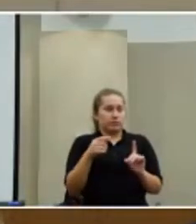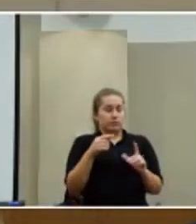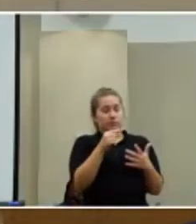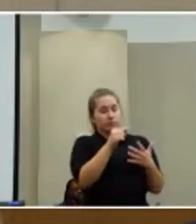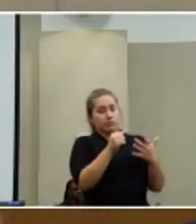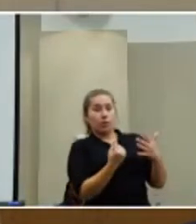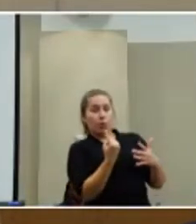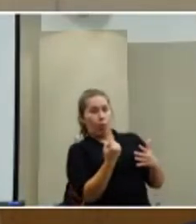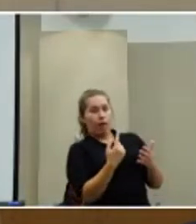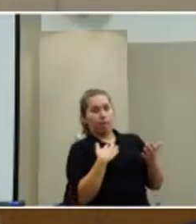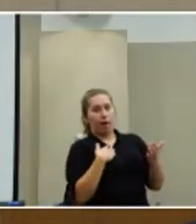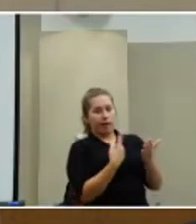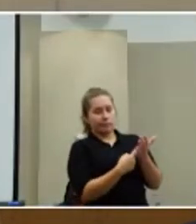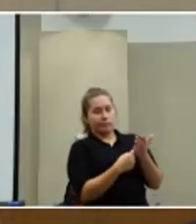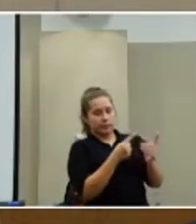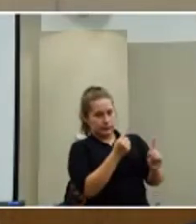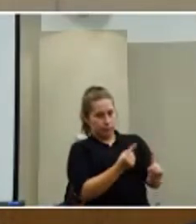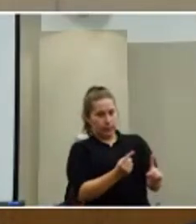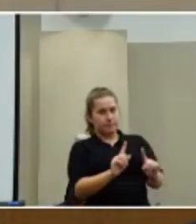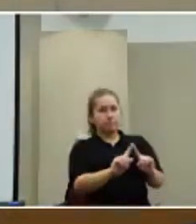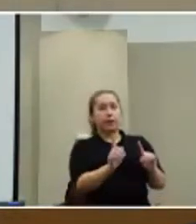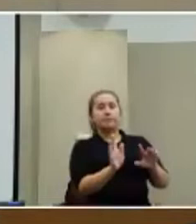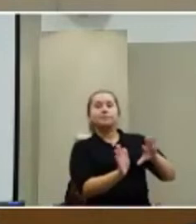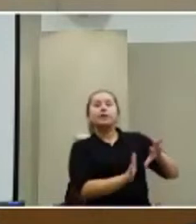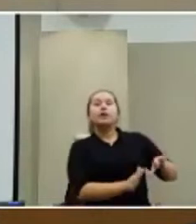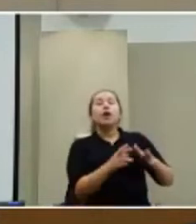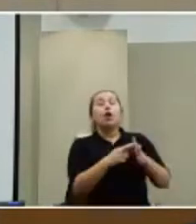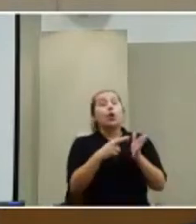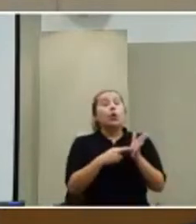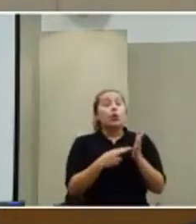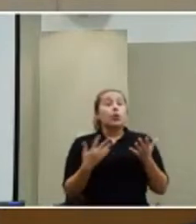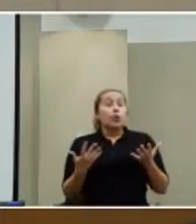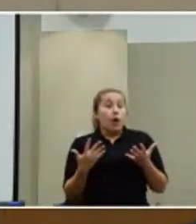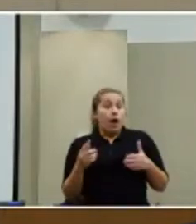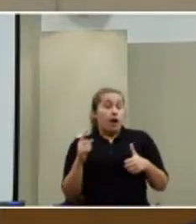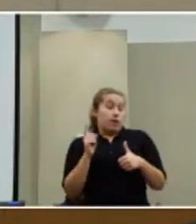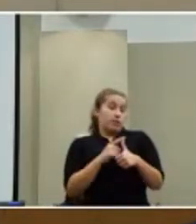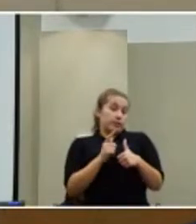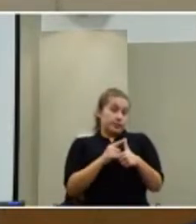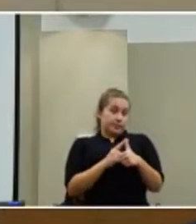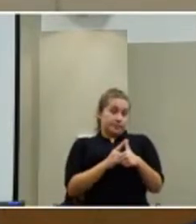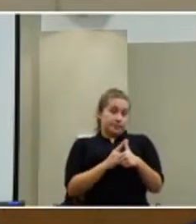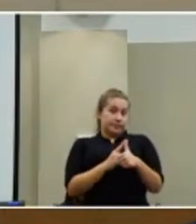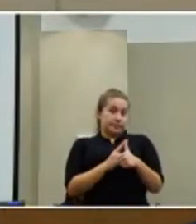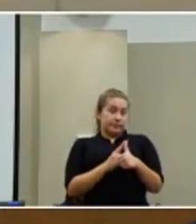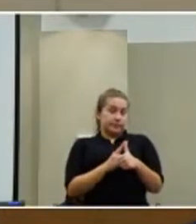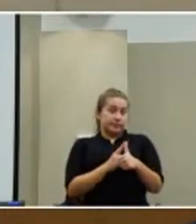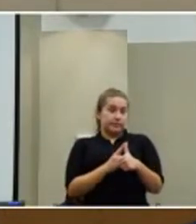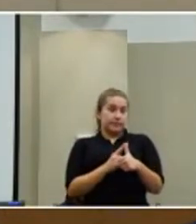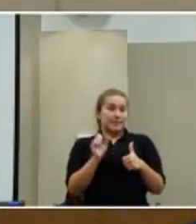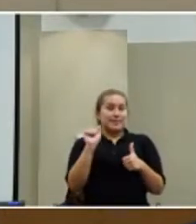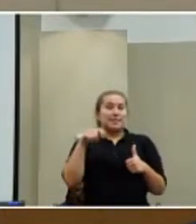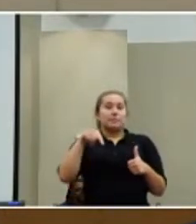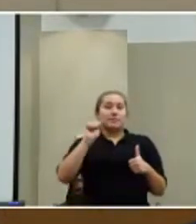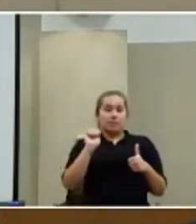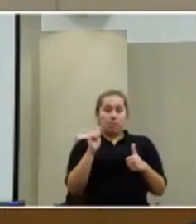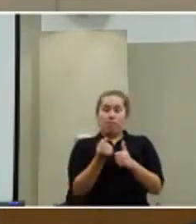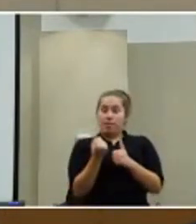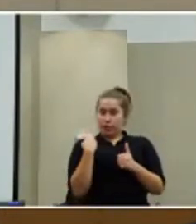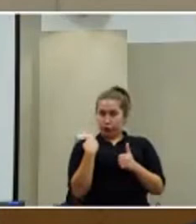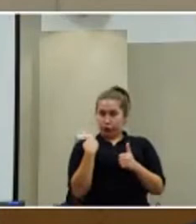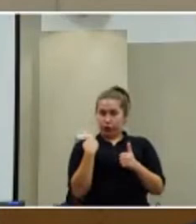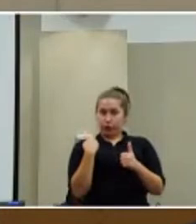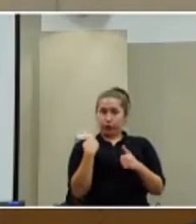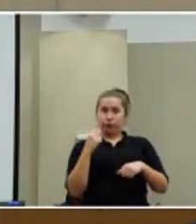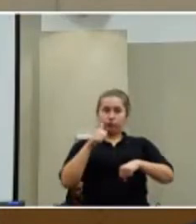about. But the rules are, first, in September of last year,